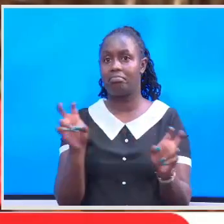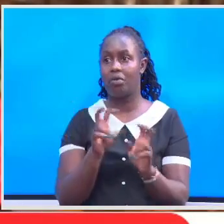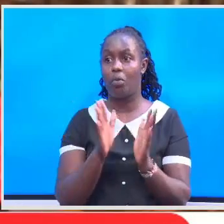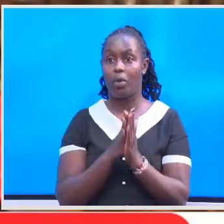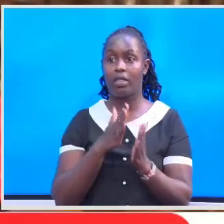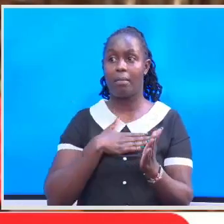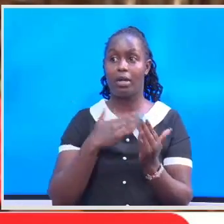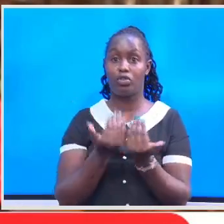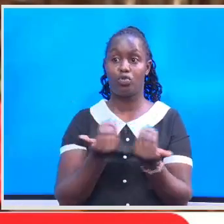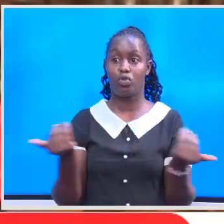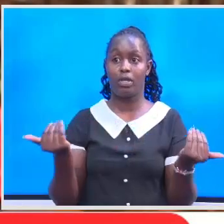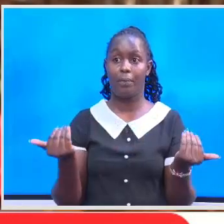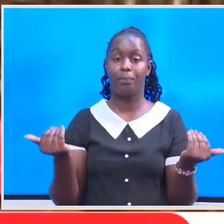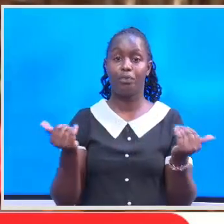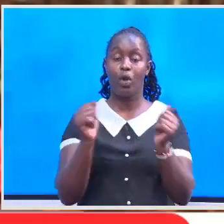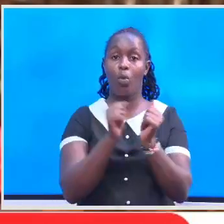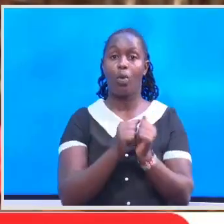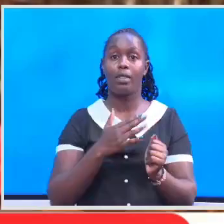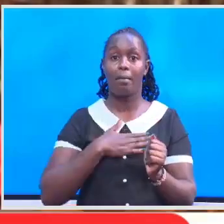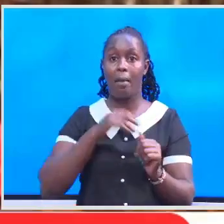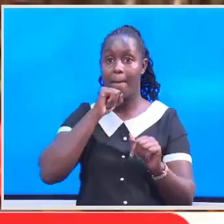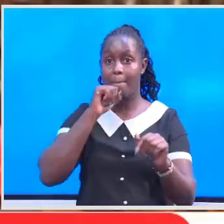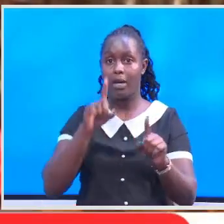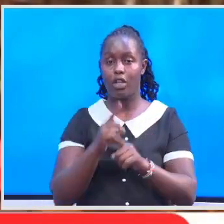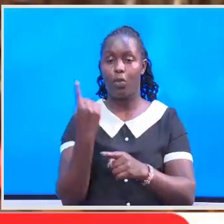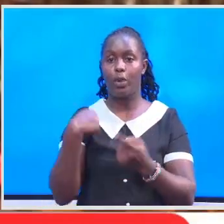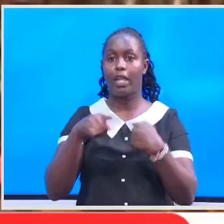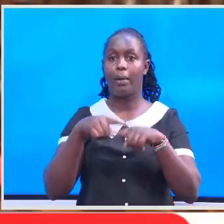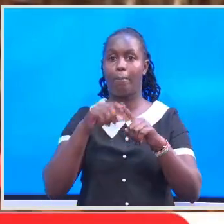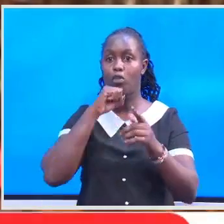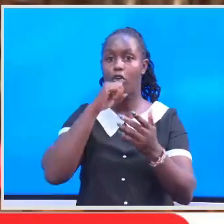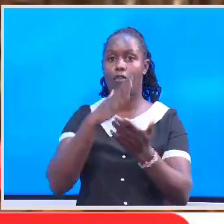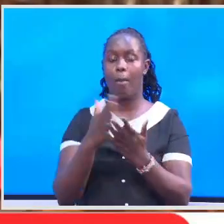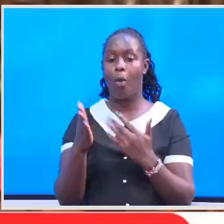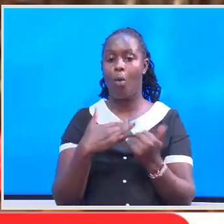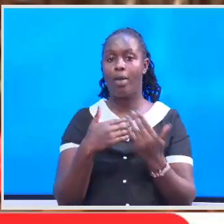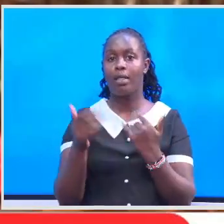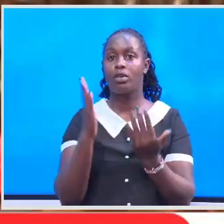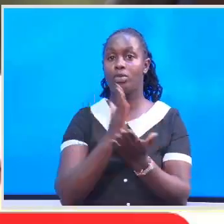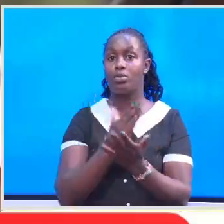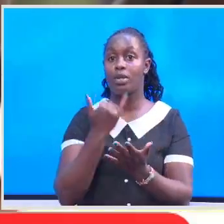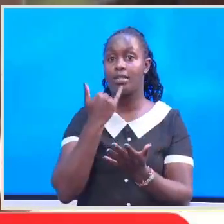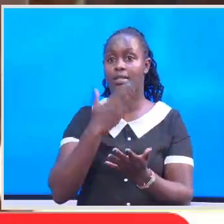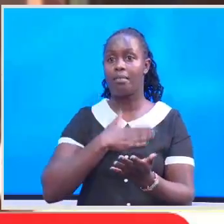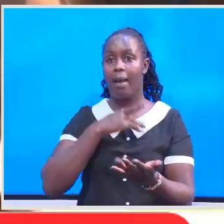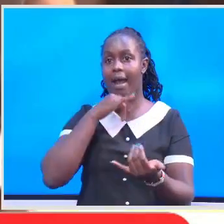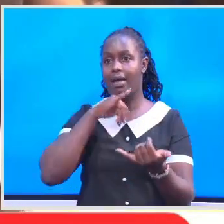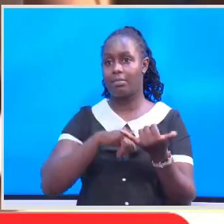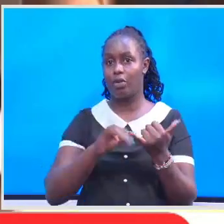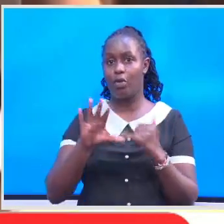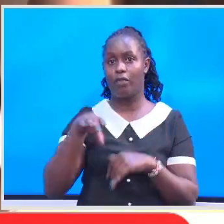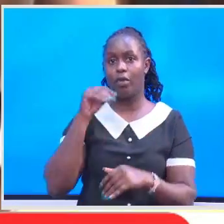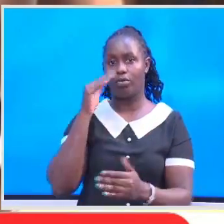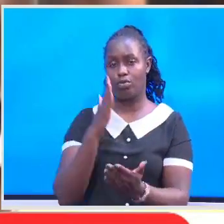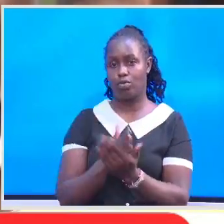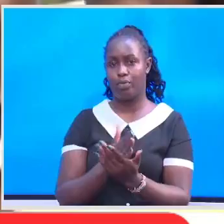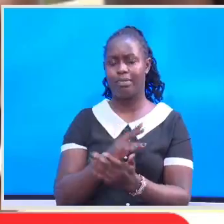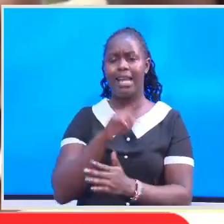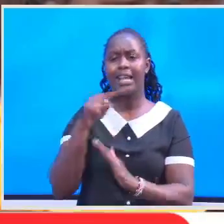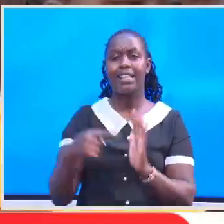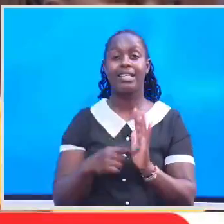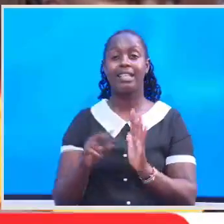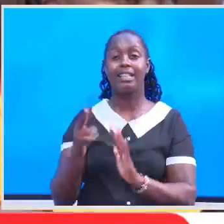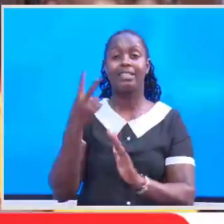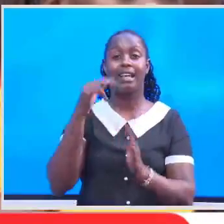wangu. Na madugu zangu, tukakuja kukonfamu kama ni bwanagu na tukapata ni yeye. This is the second incident in a span of a